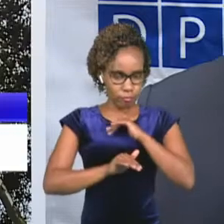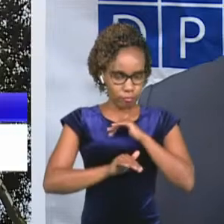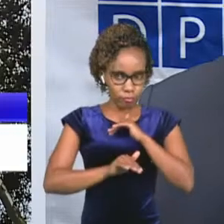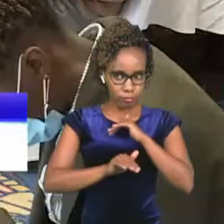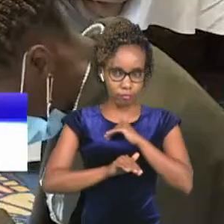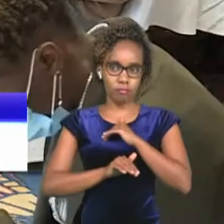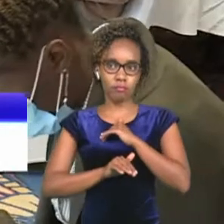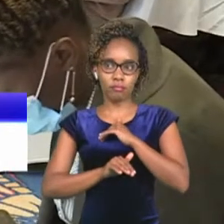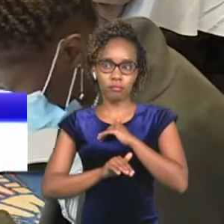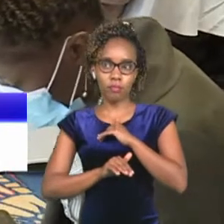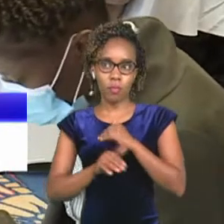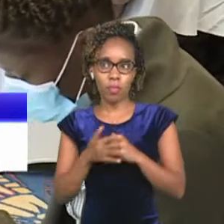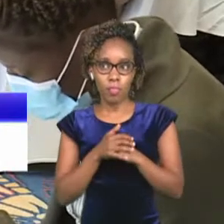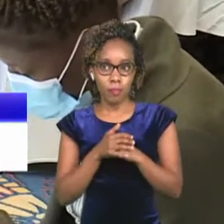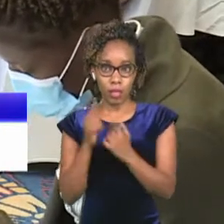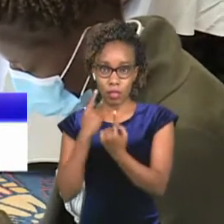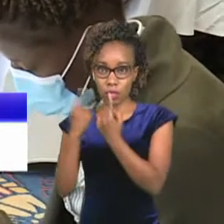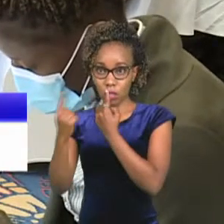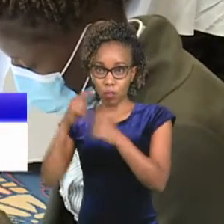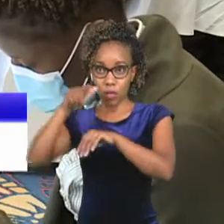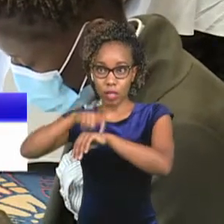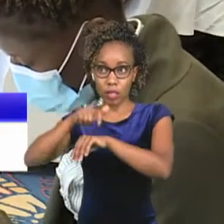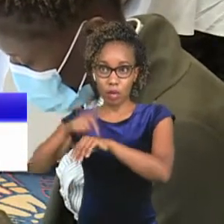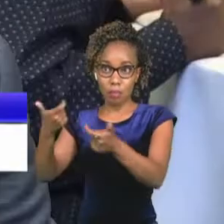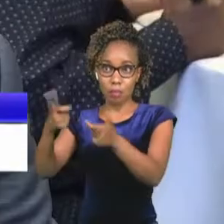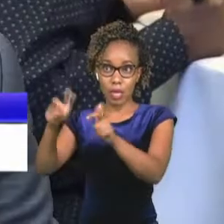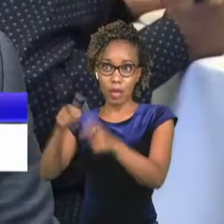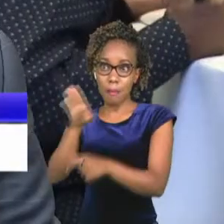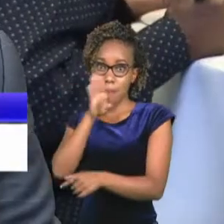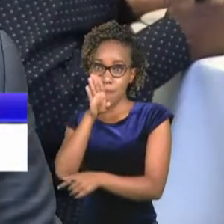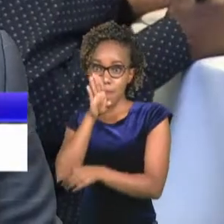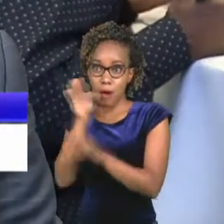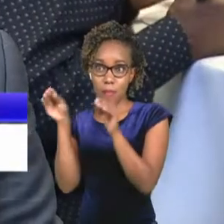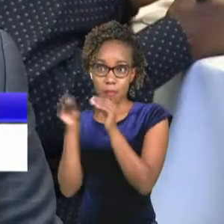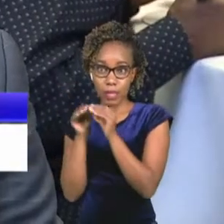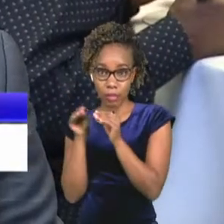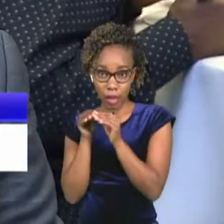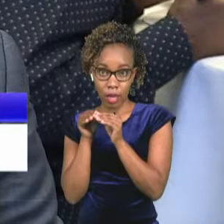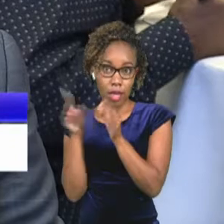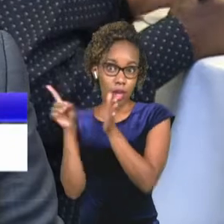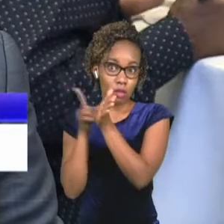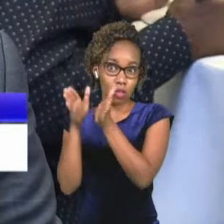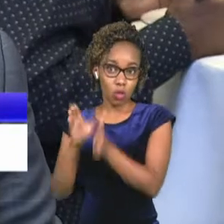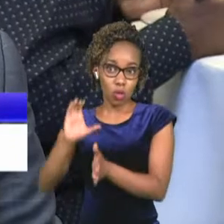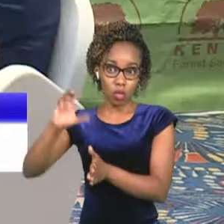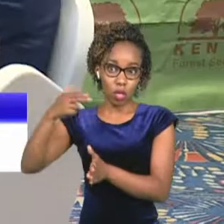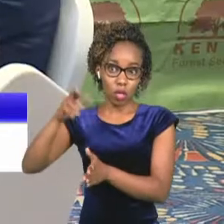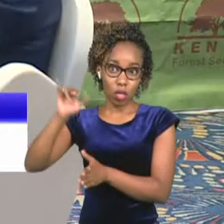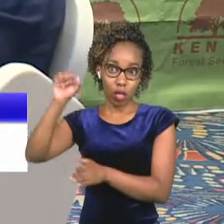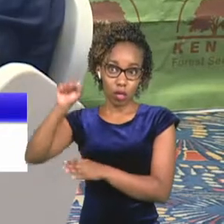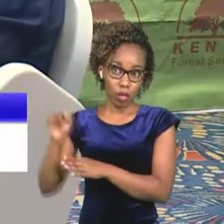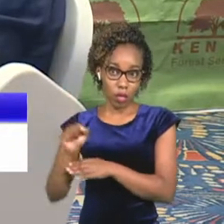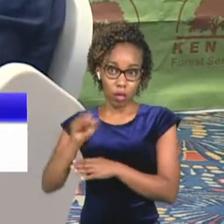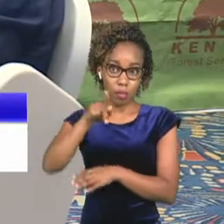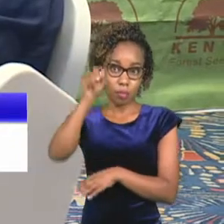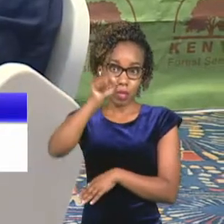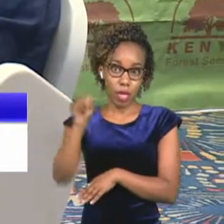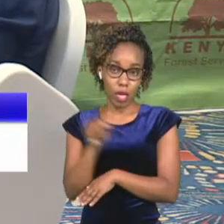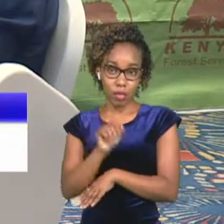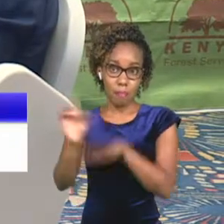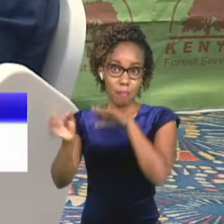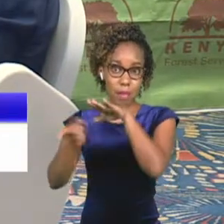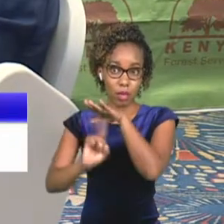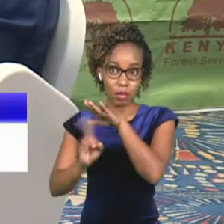the sites. Speaking during a media breakfast meeting, Dr. Chris Kiptor, the Principal Secretary, Ministry of Environment and